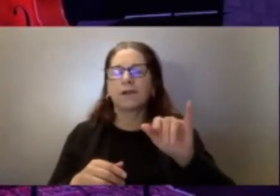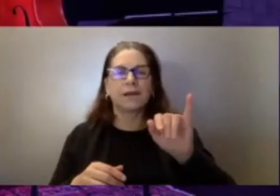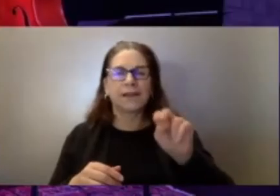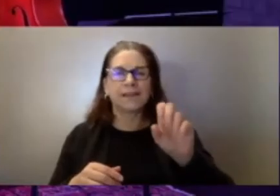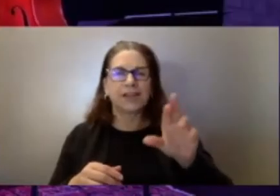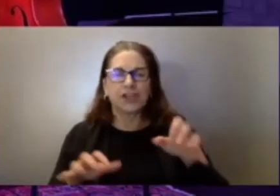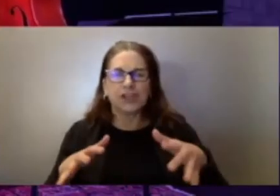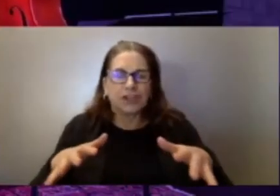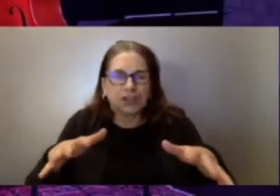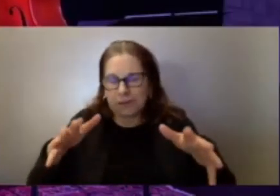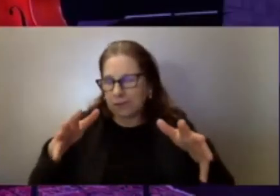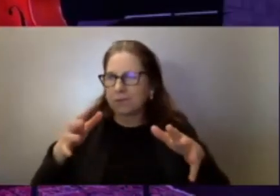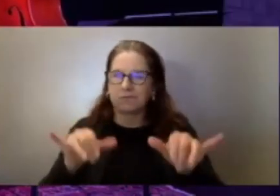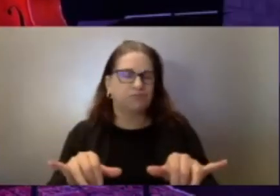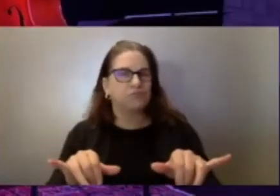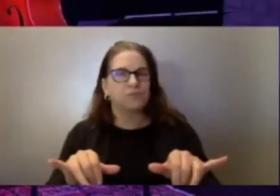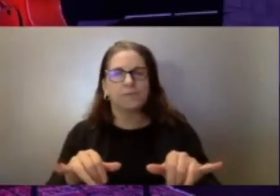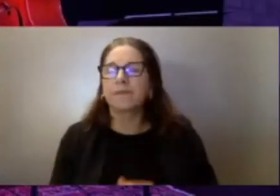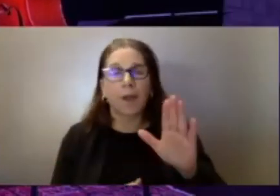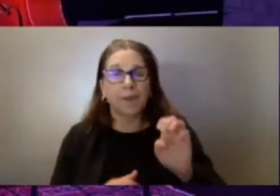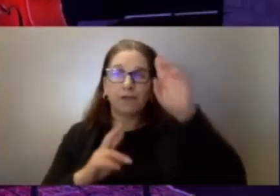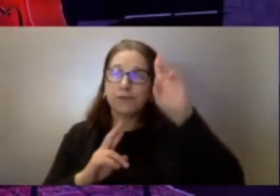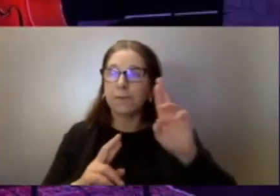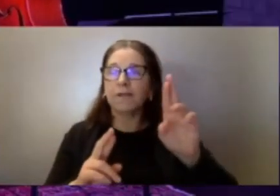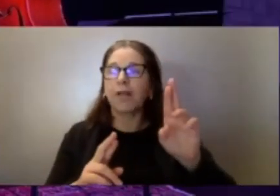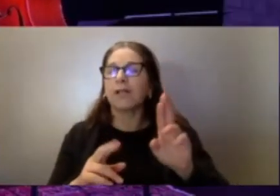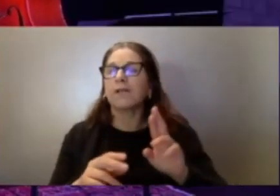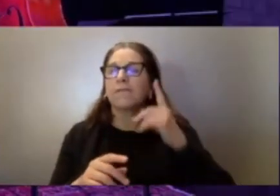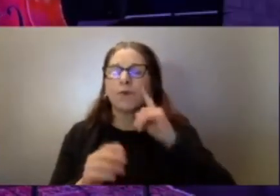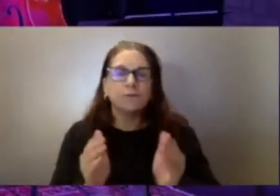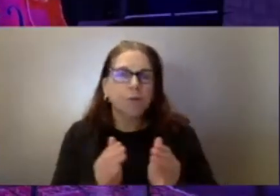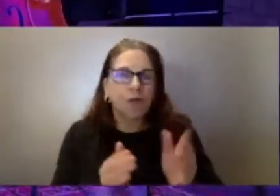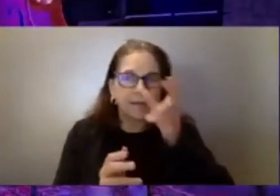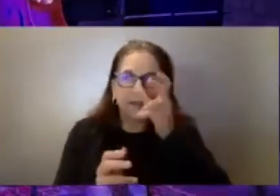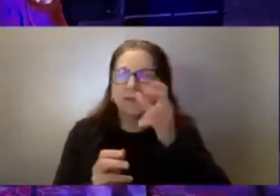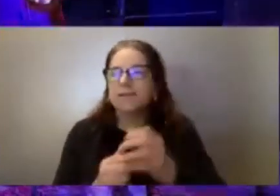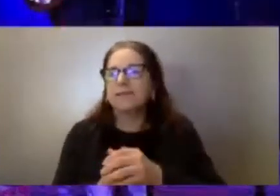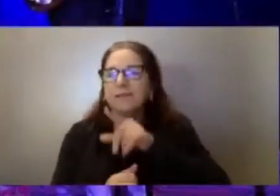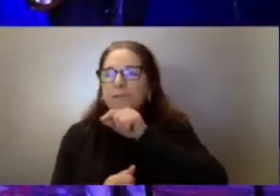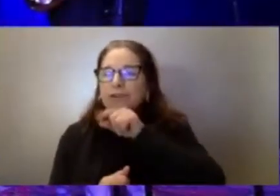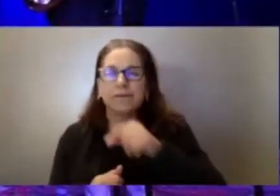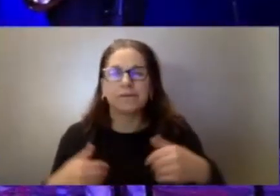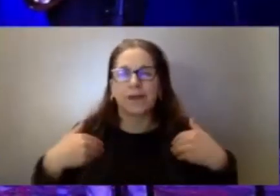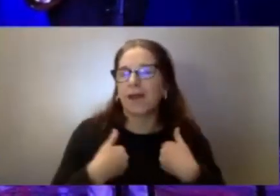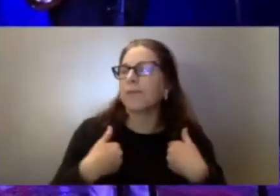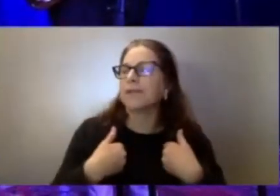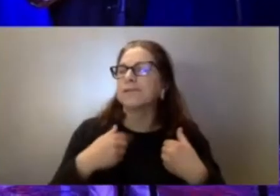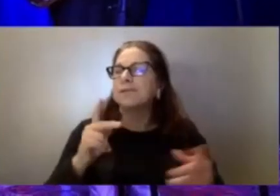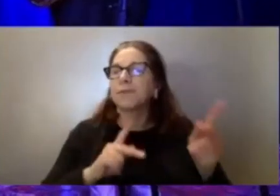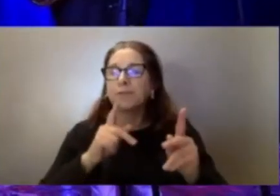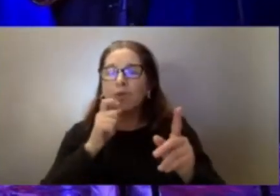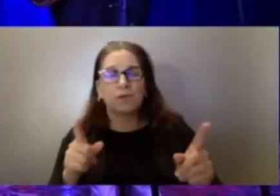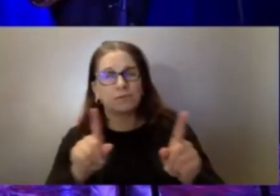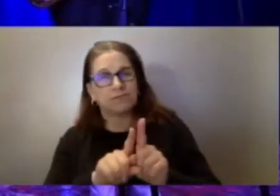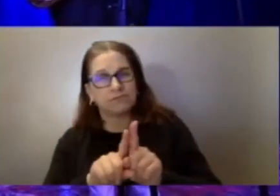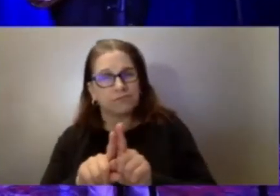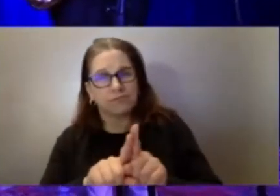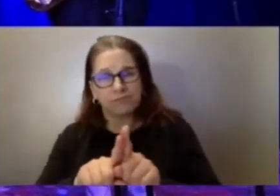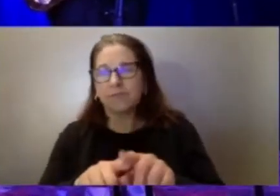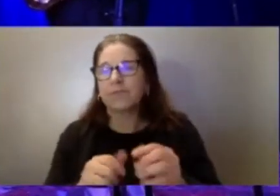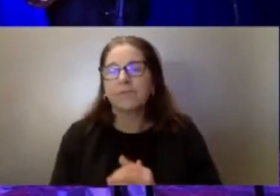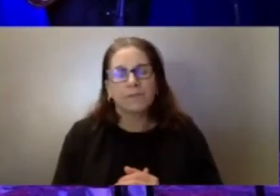of the small insects, plants, and animal people who accompany you. Ask their forgiveness for this harm we humans have brought down